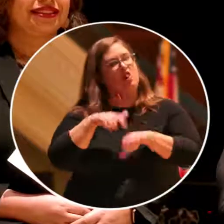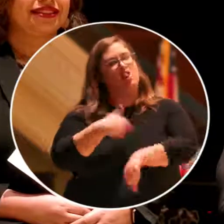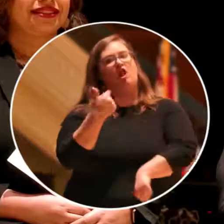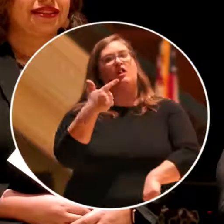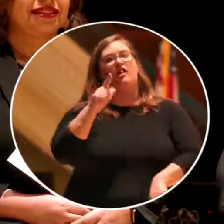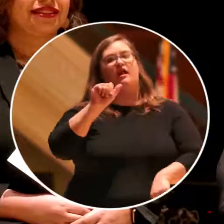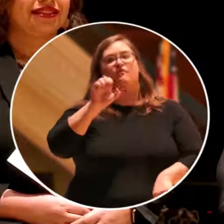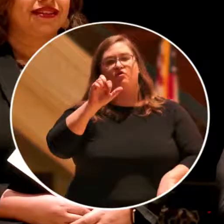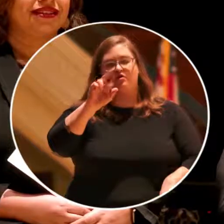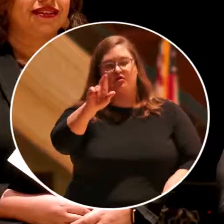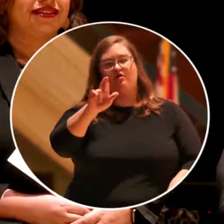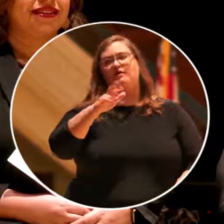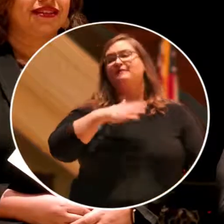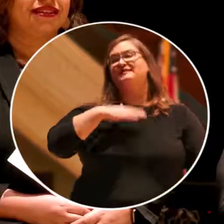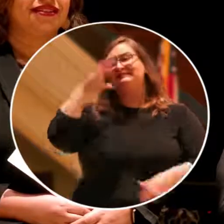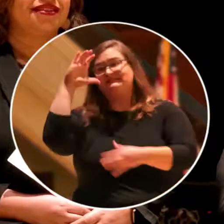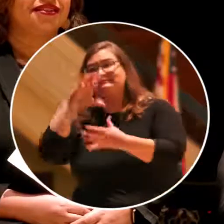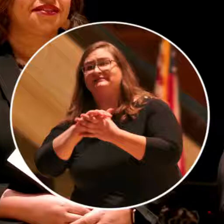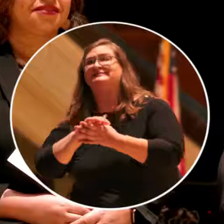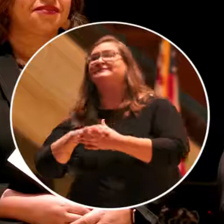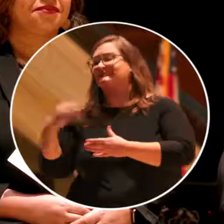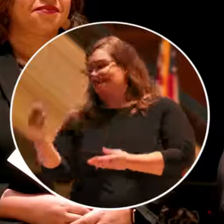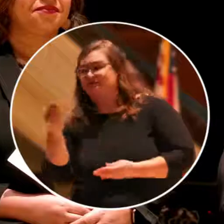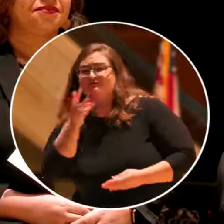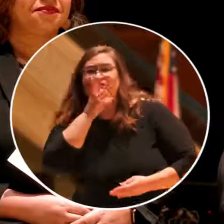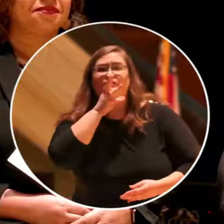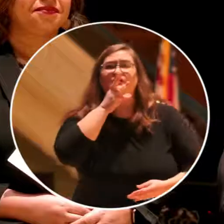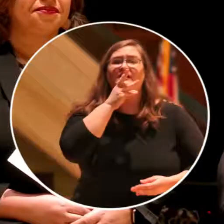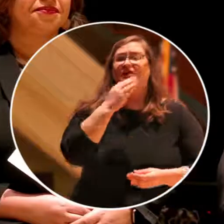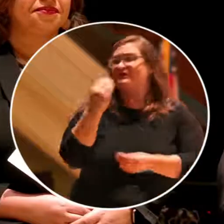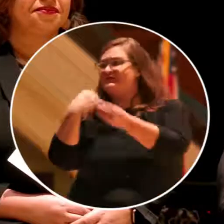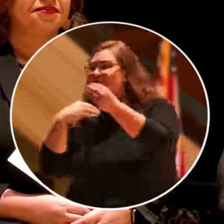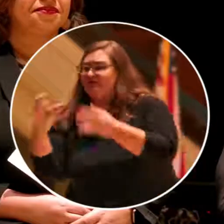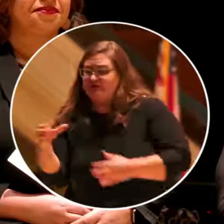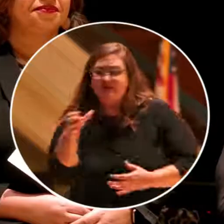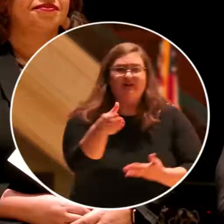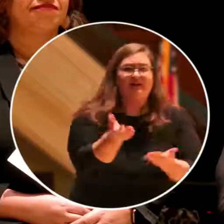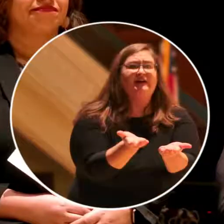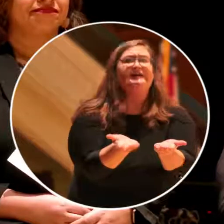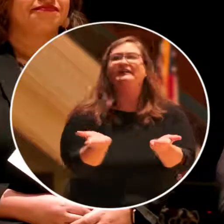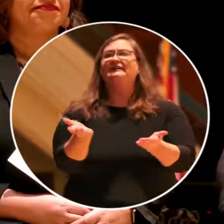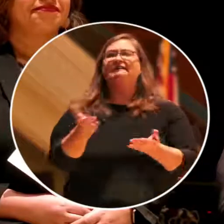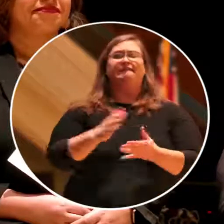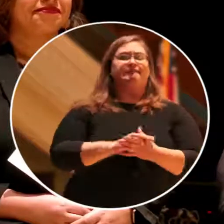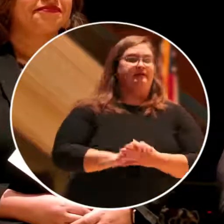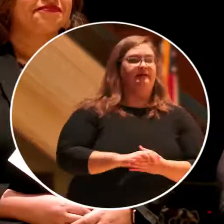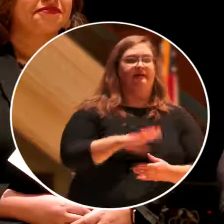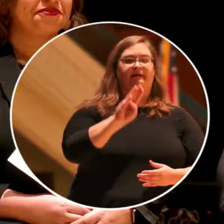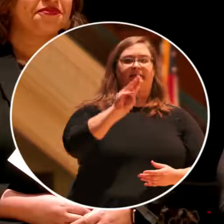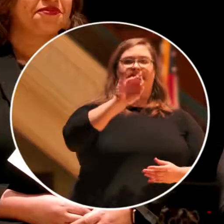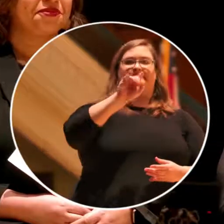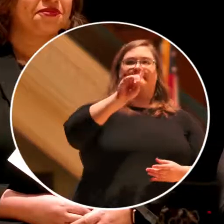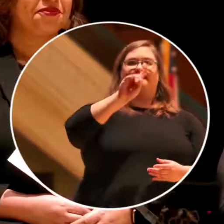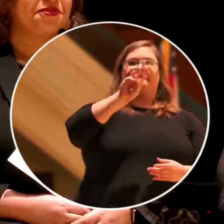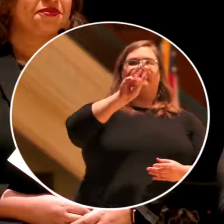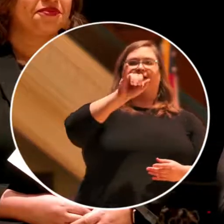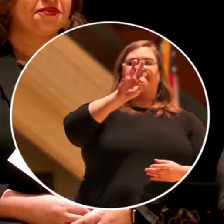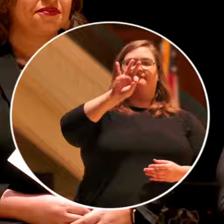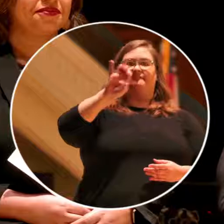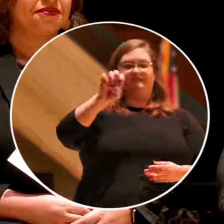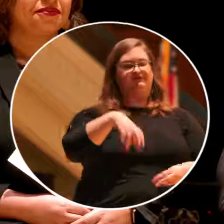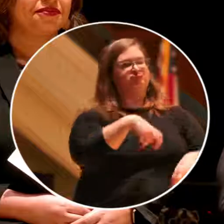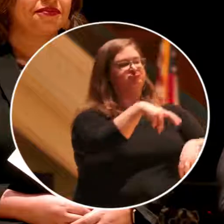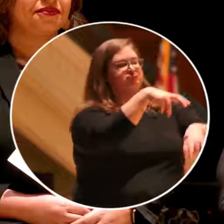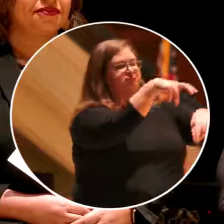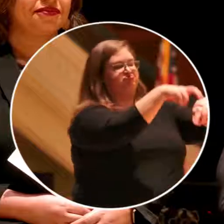husband and doula brought me water and food that I was too nauseated to eat, and my midwife sat in the